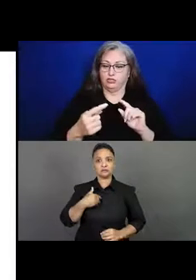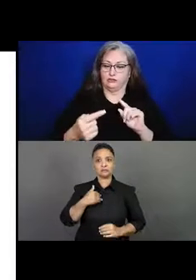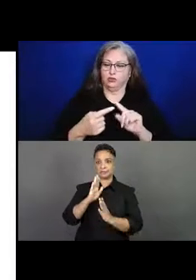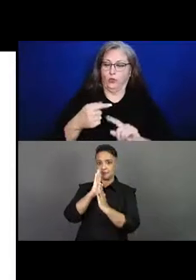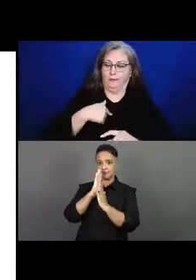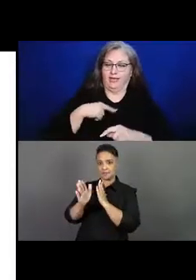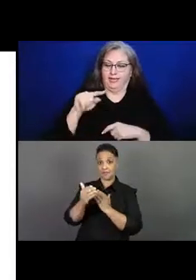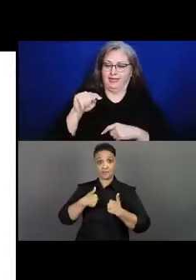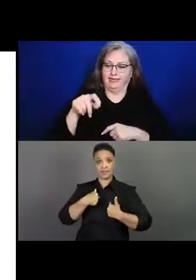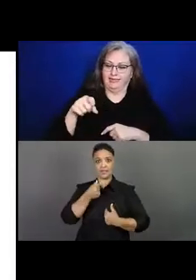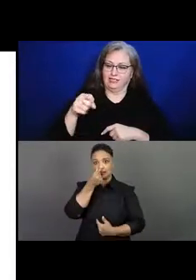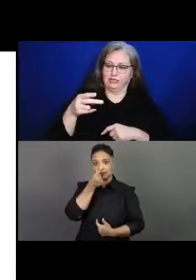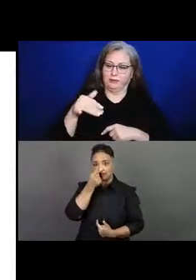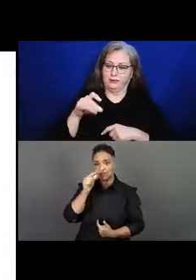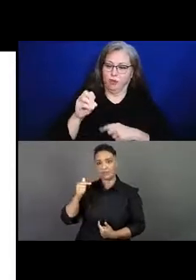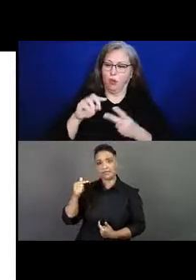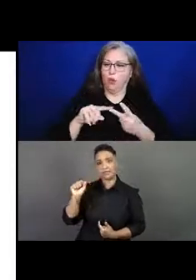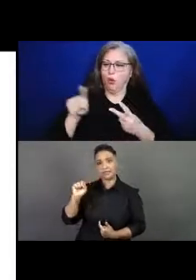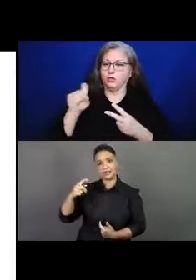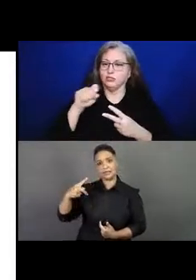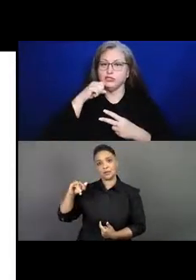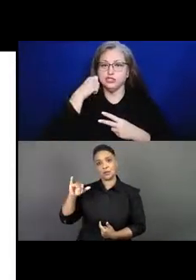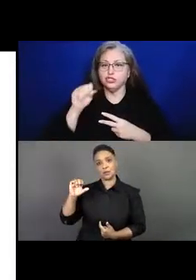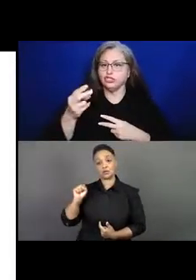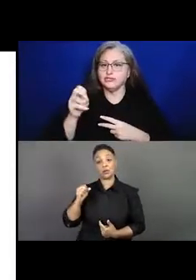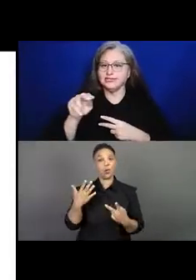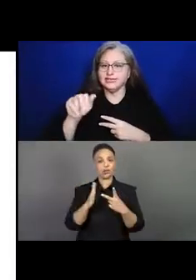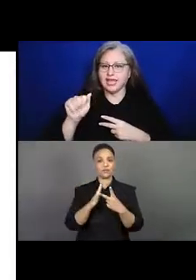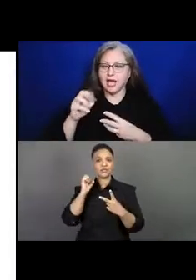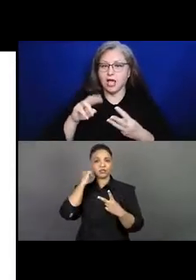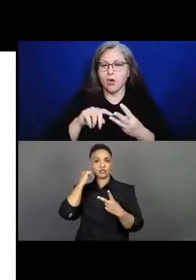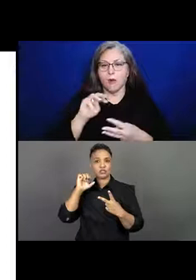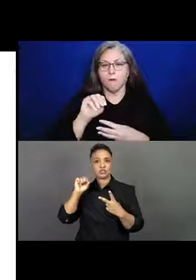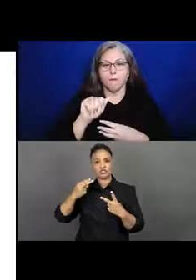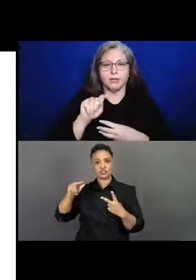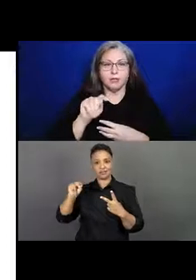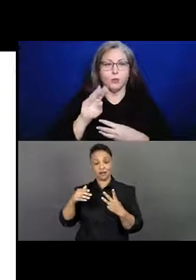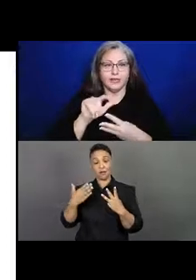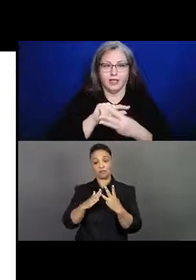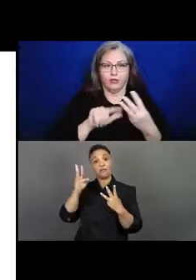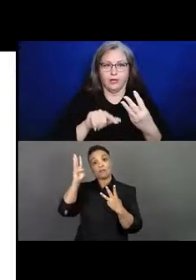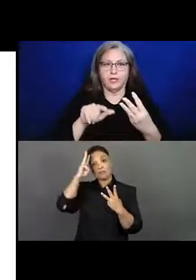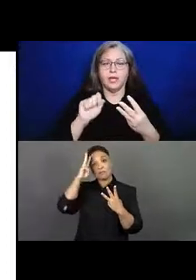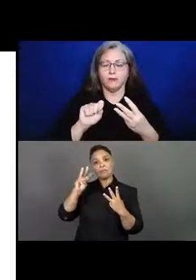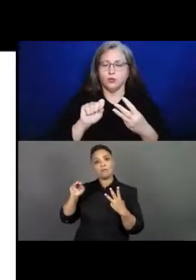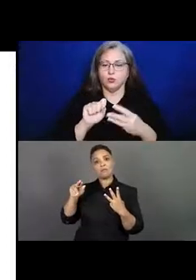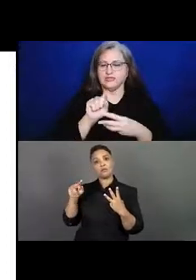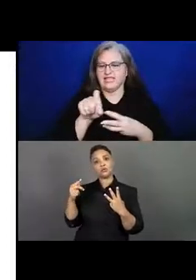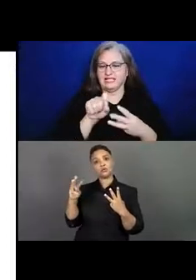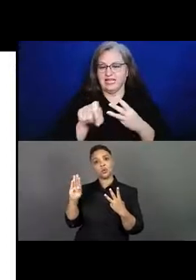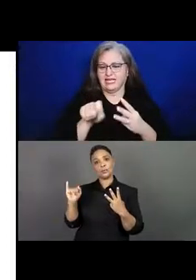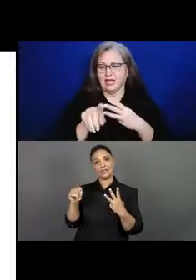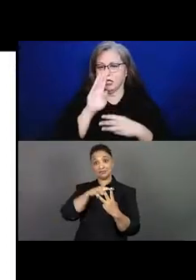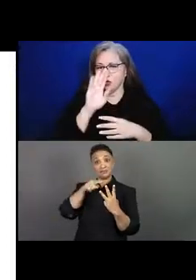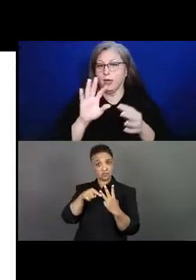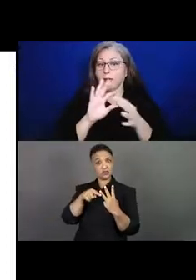Tepiso, or you can send it to Sheena or Mandombi. Those are the three people that you can send a direct message to them,